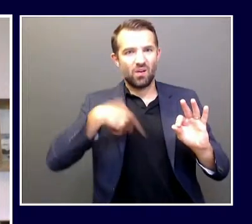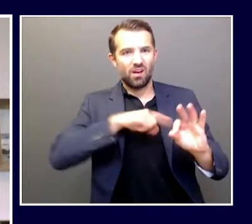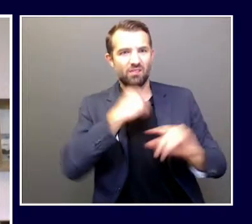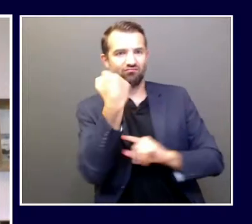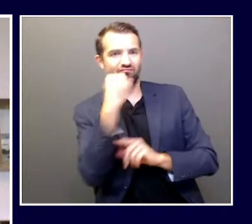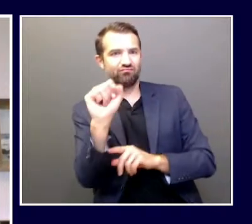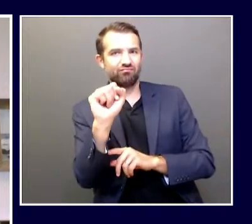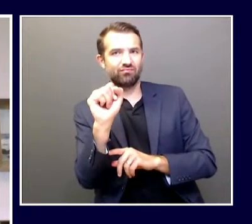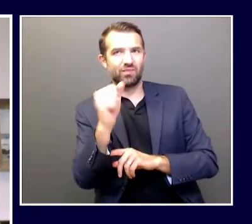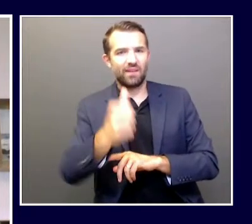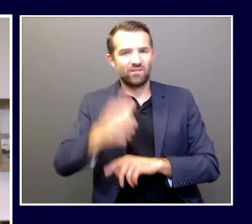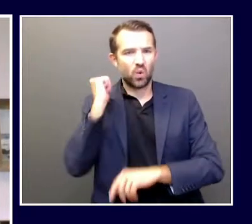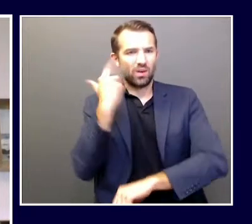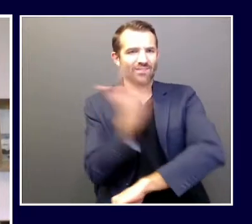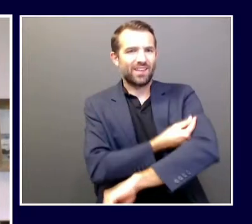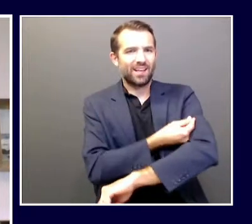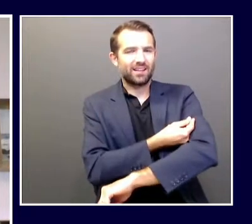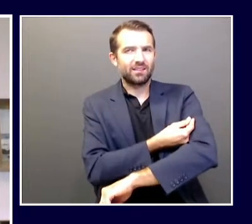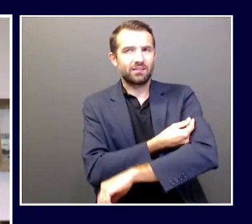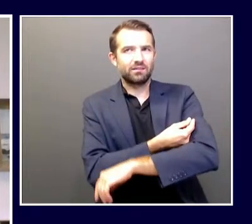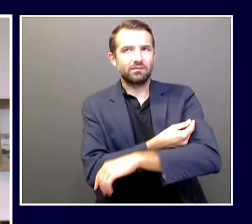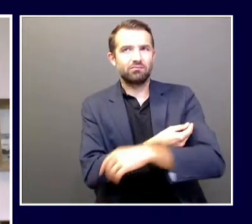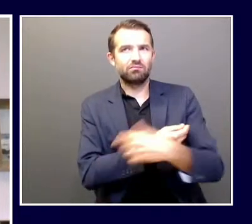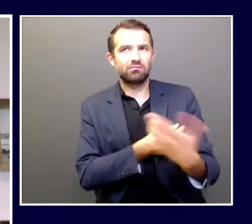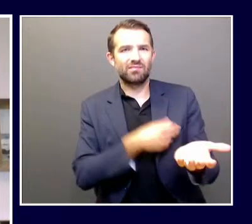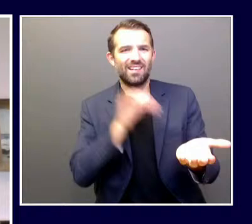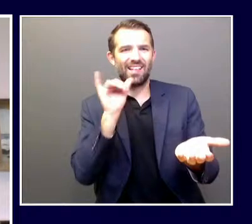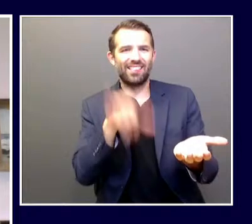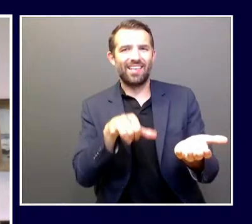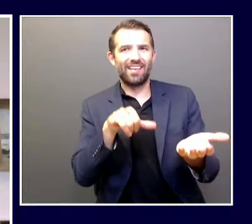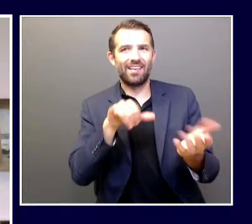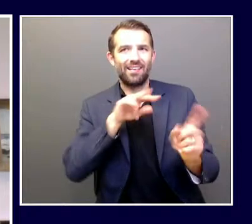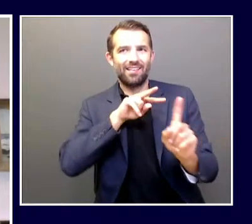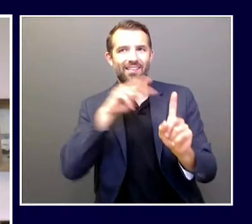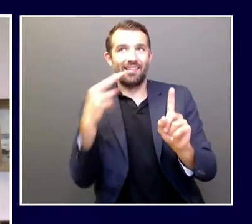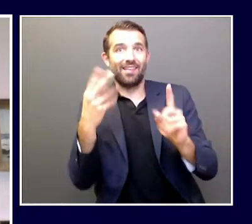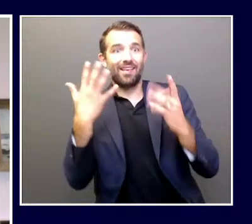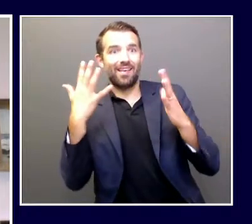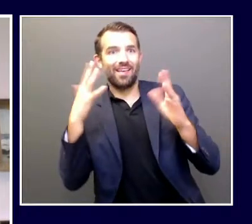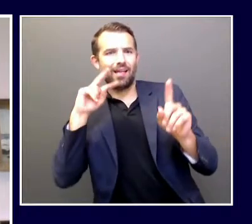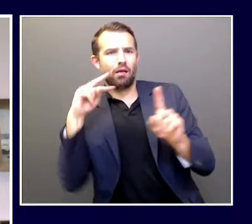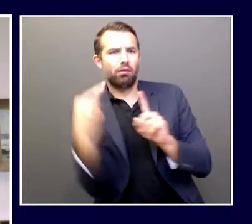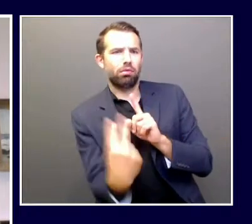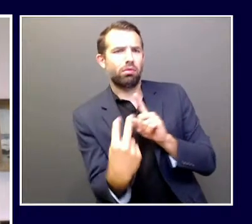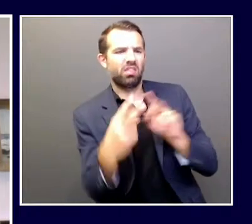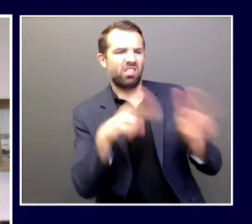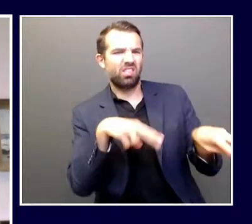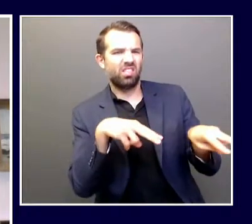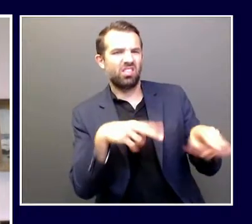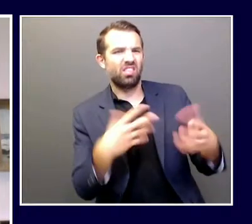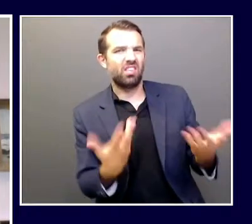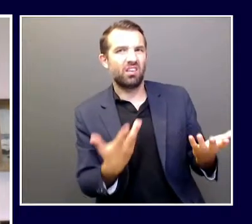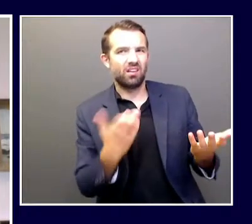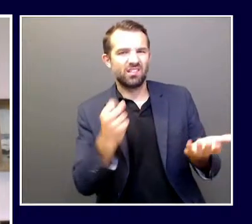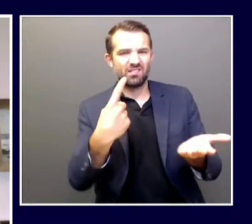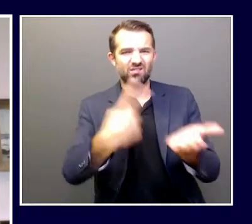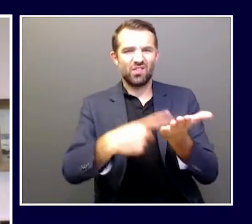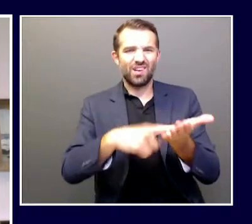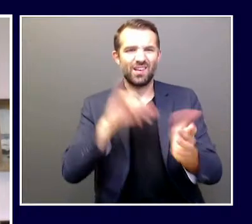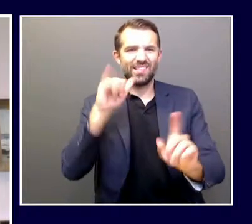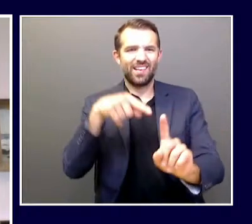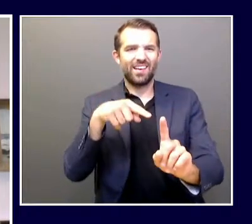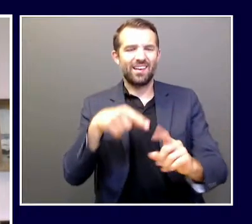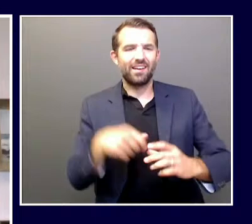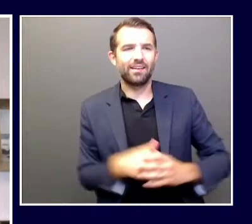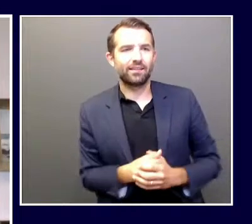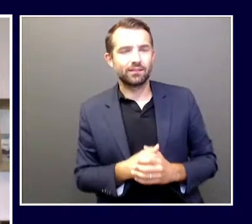kind of a plague on them versus the responsibility that they have to their patients? Yeah, I've seen that as well,